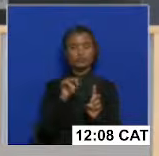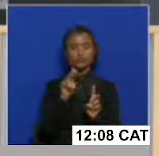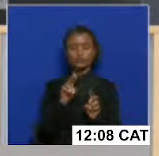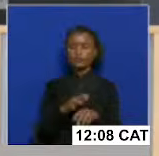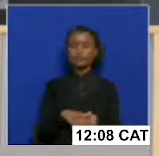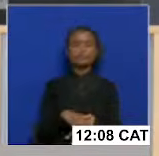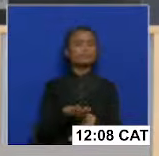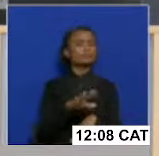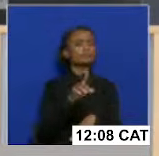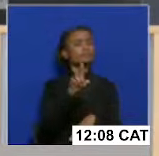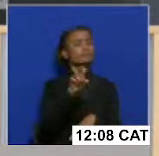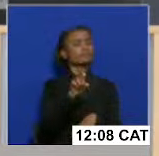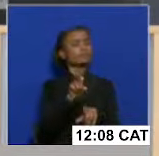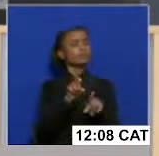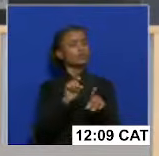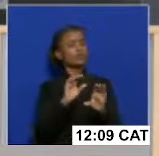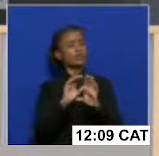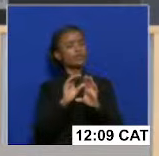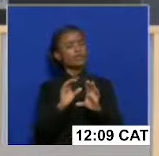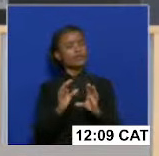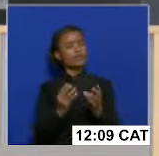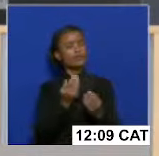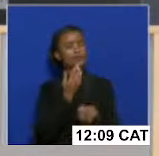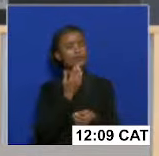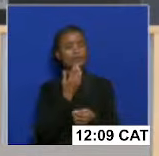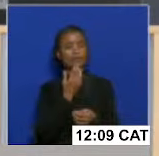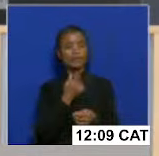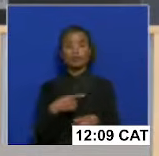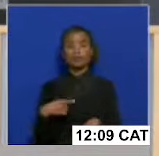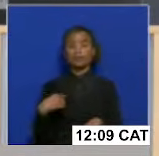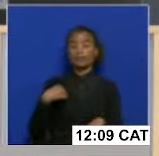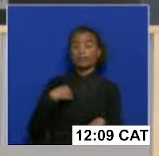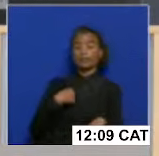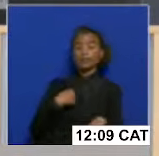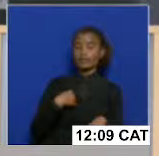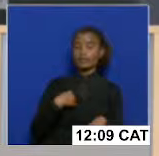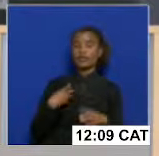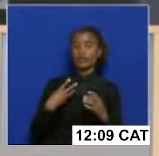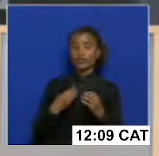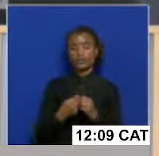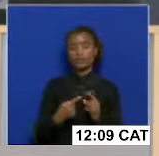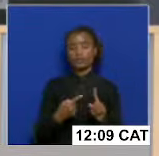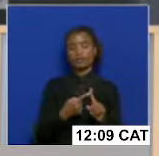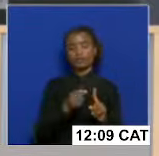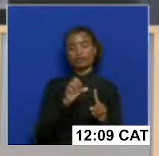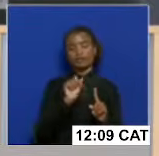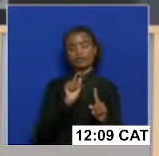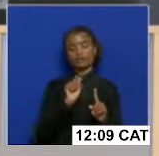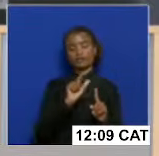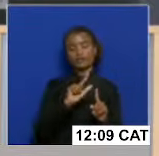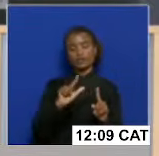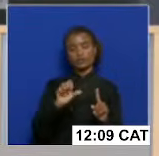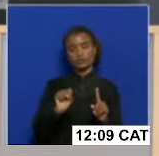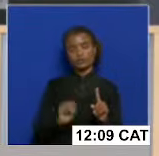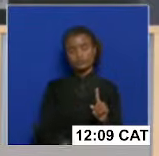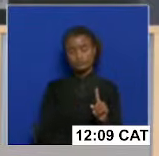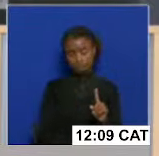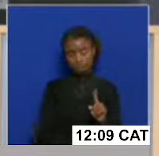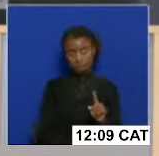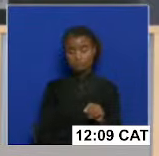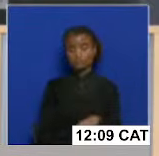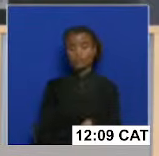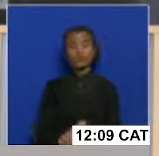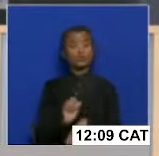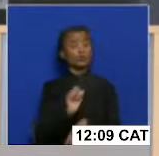It's me and Kesha Stolz. Okay. And you called her Juju,